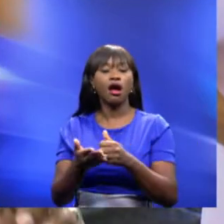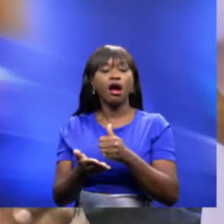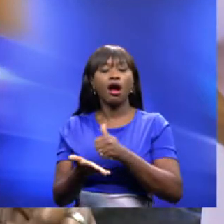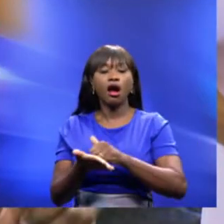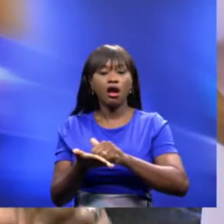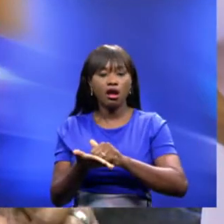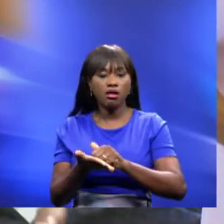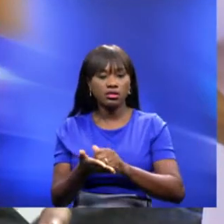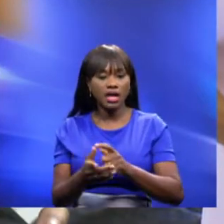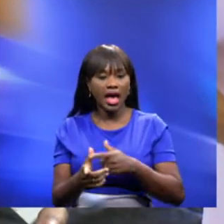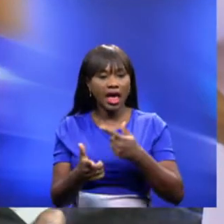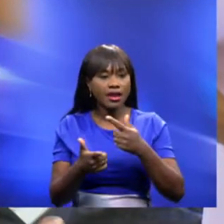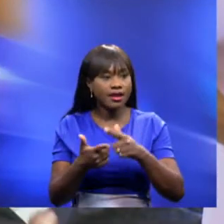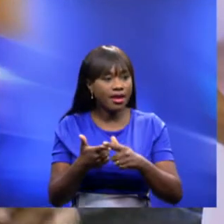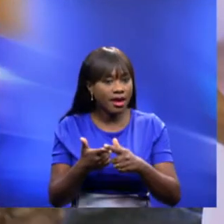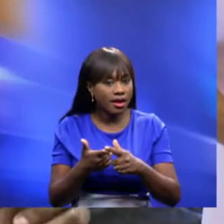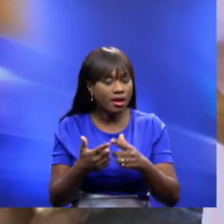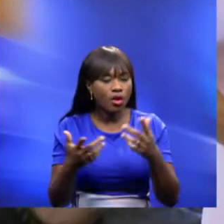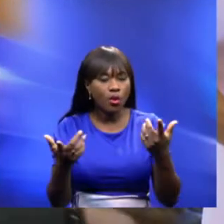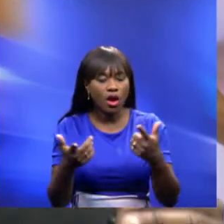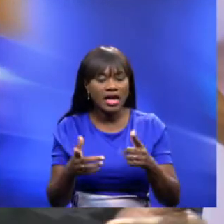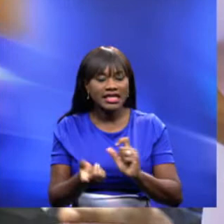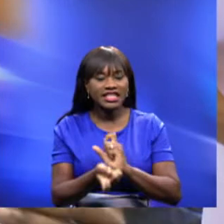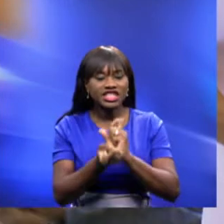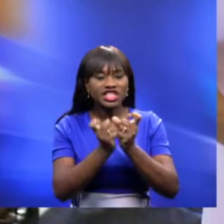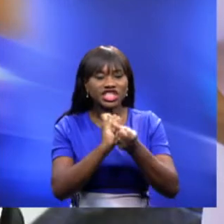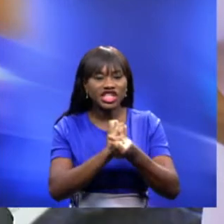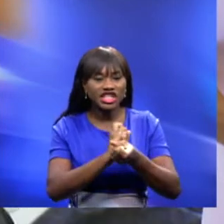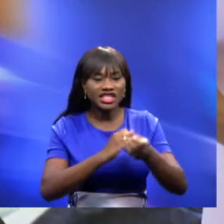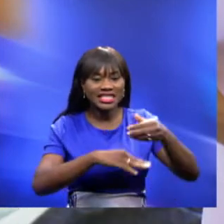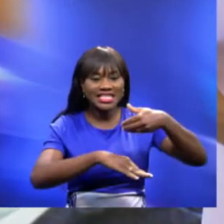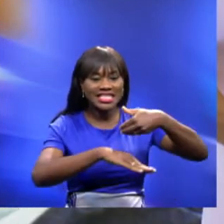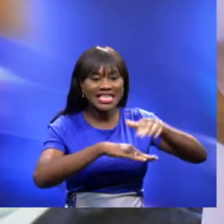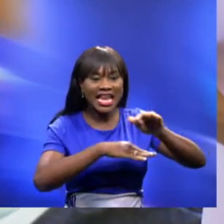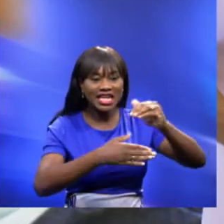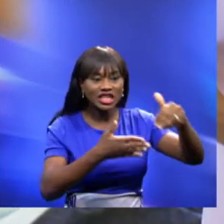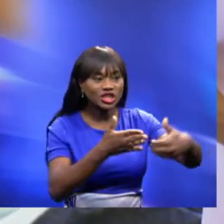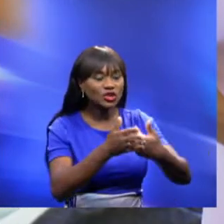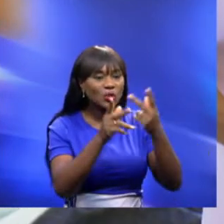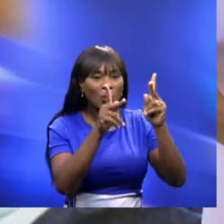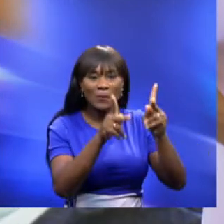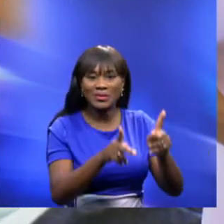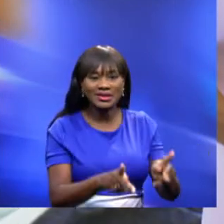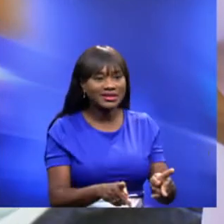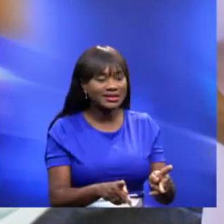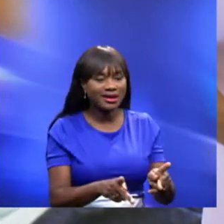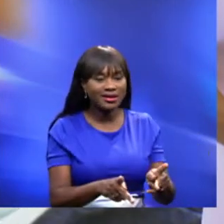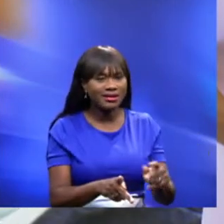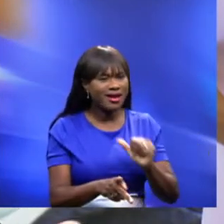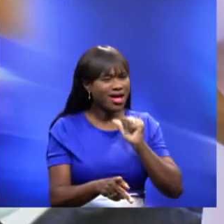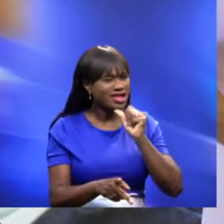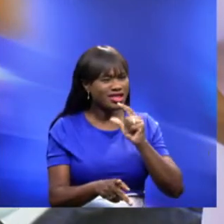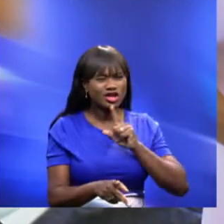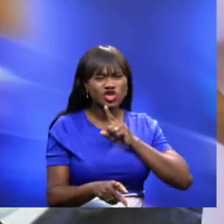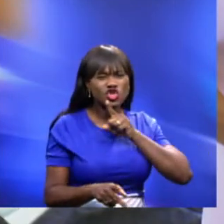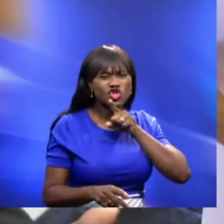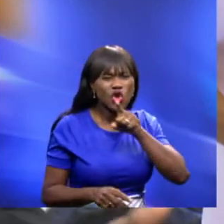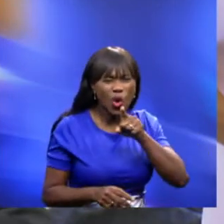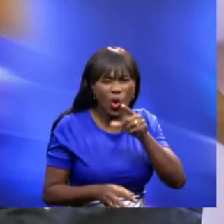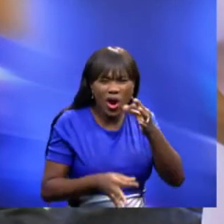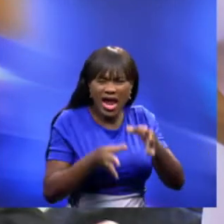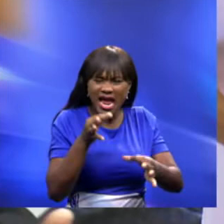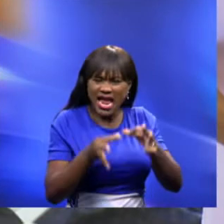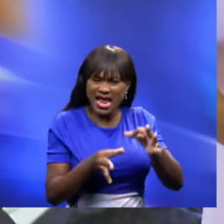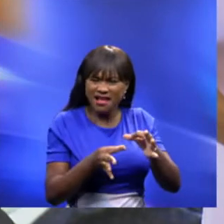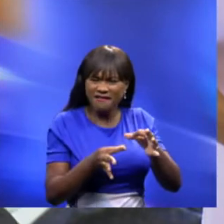would change the account and send the payment to that particular new account without verifying that this is a legitimate